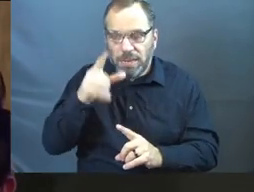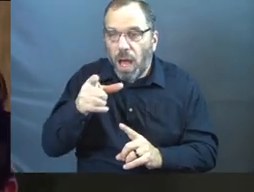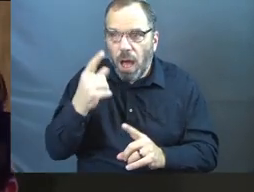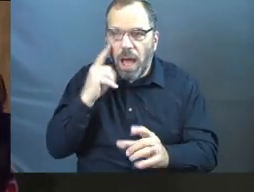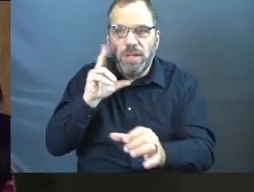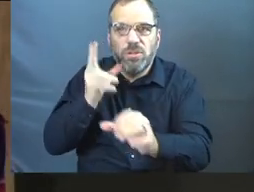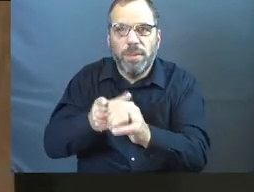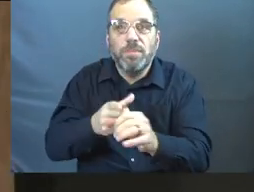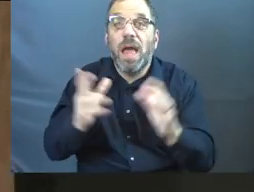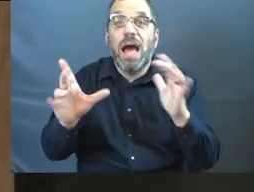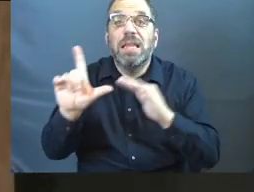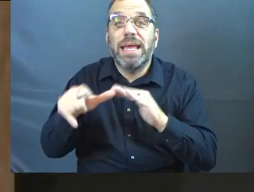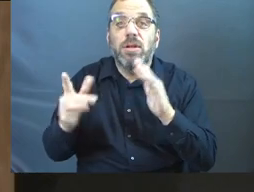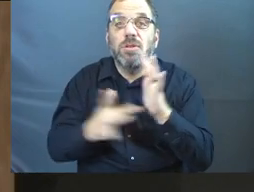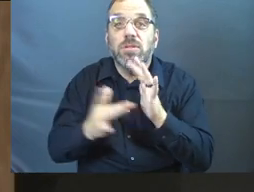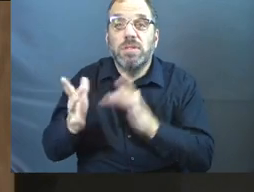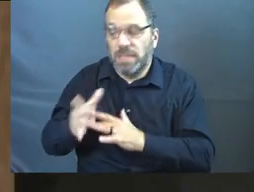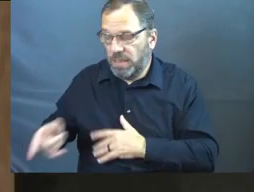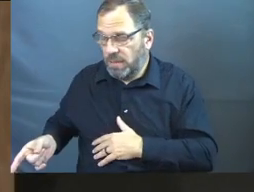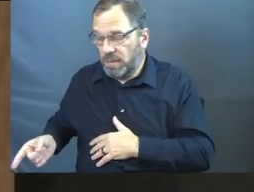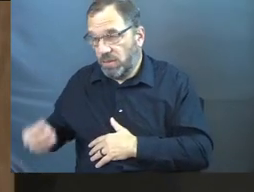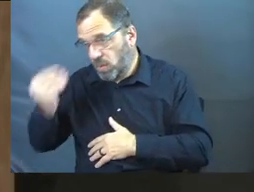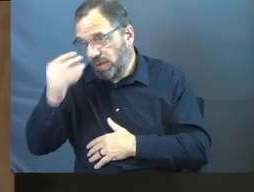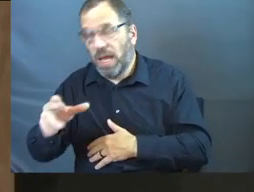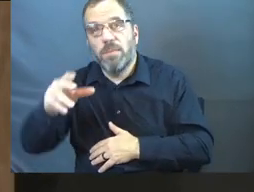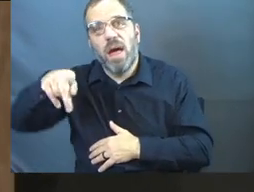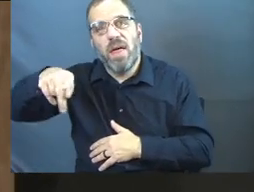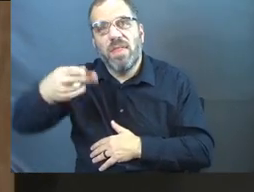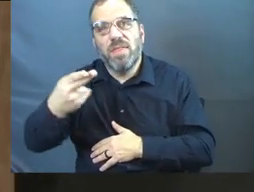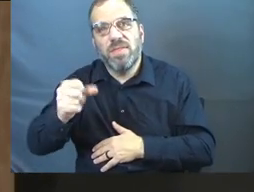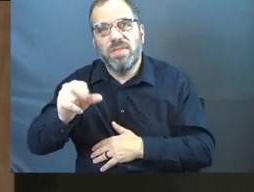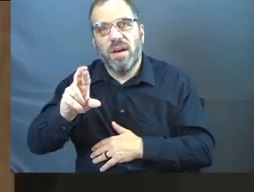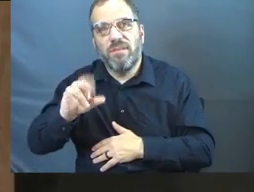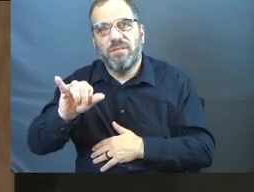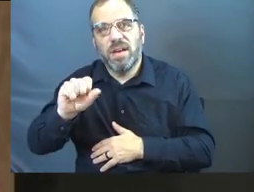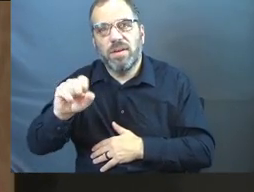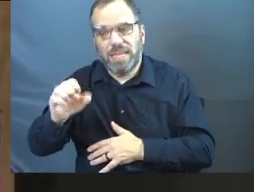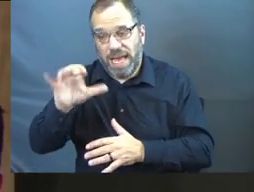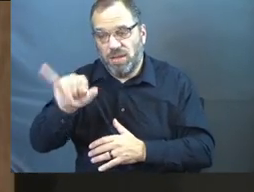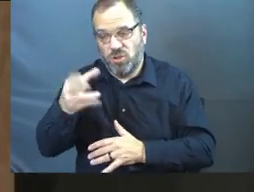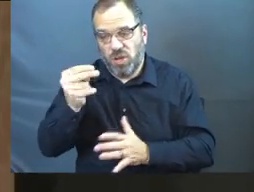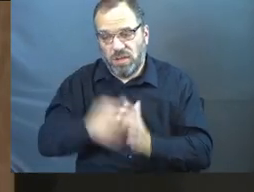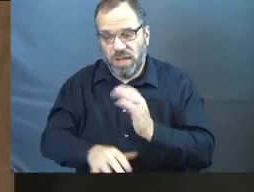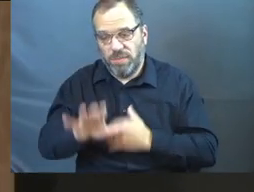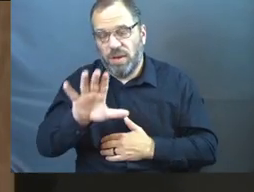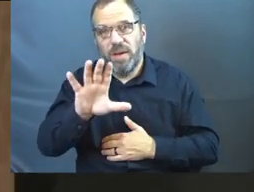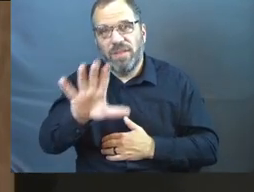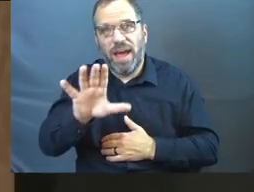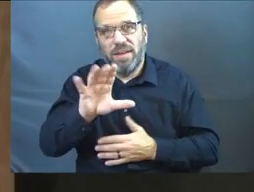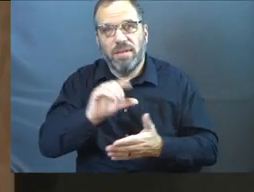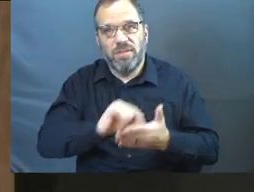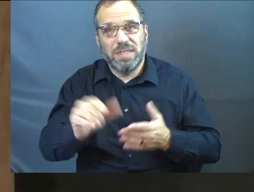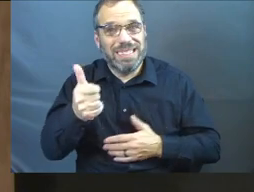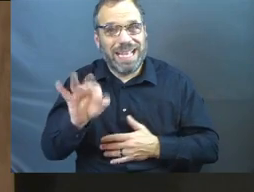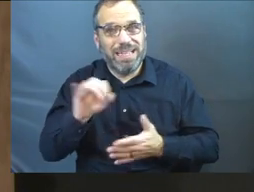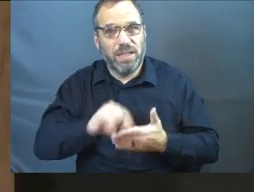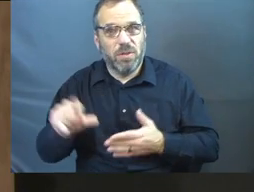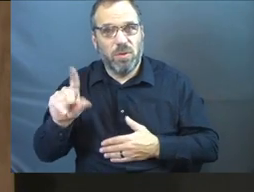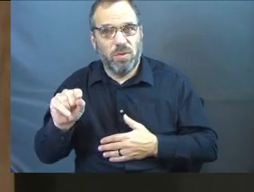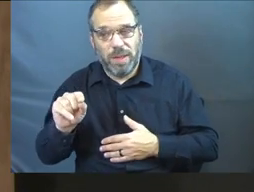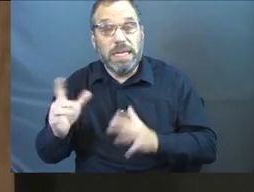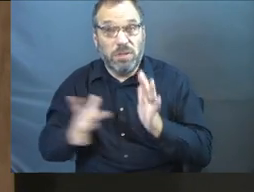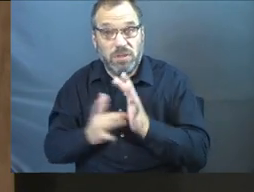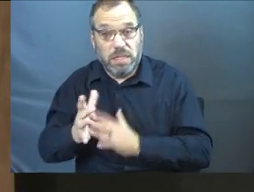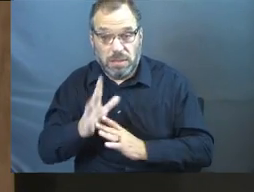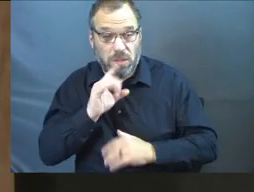it. Later on, Jesus would tell some Pharisees the importance of doing just this. John 5, 19 through 20, Jesus explained,